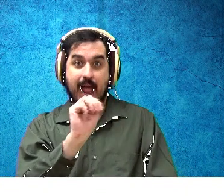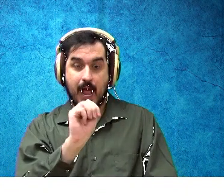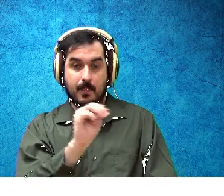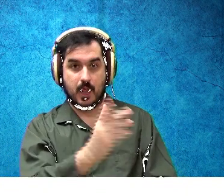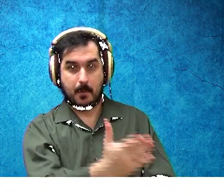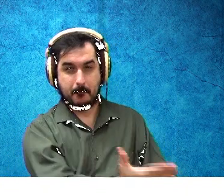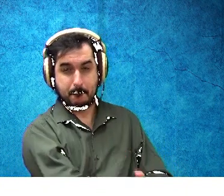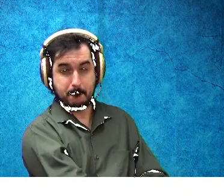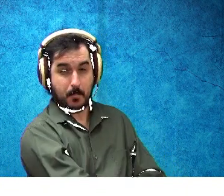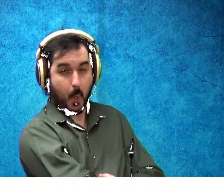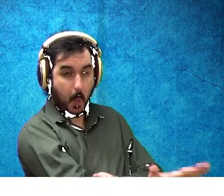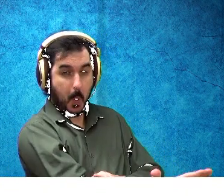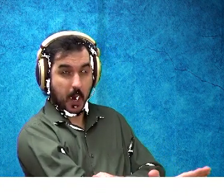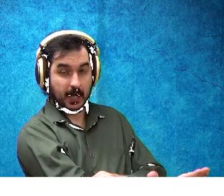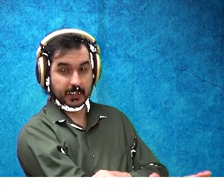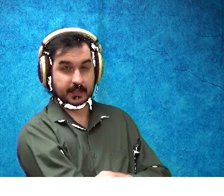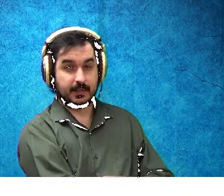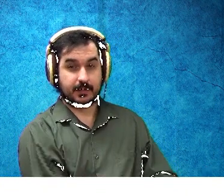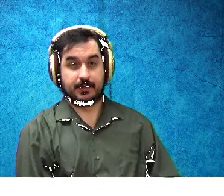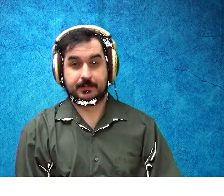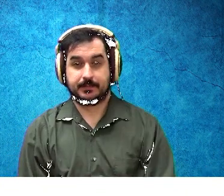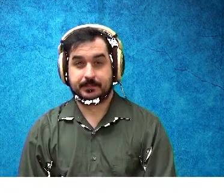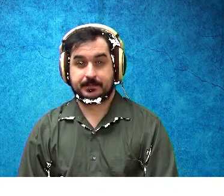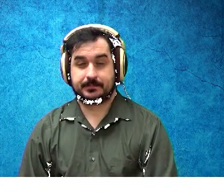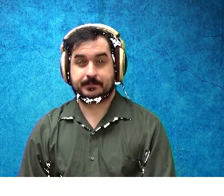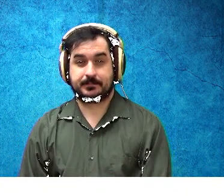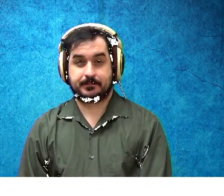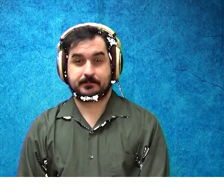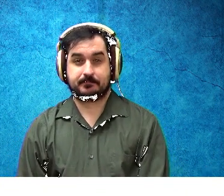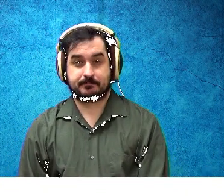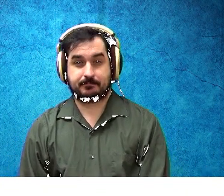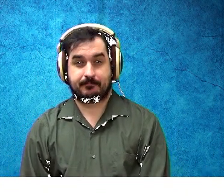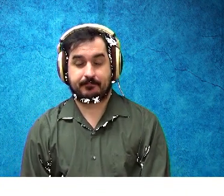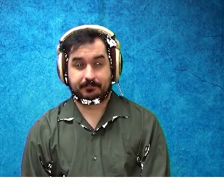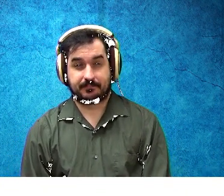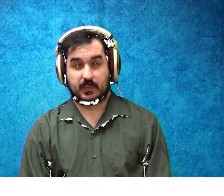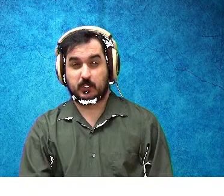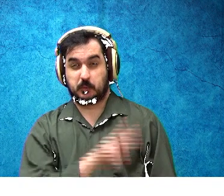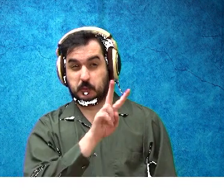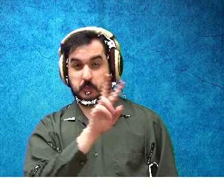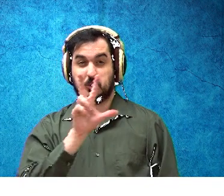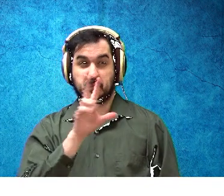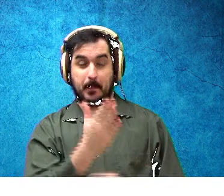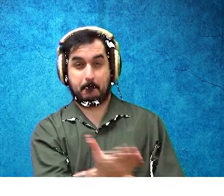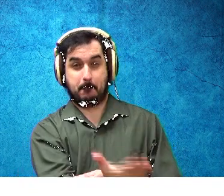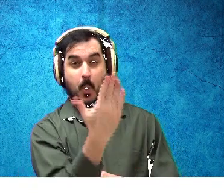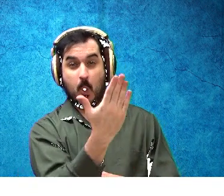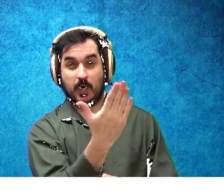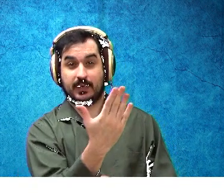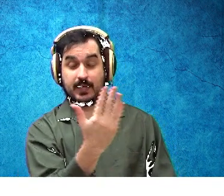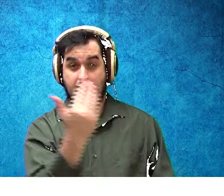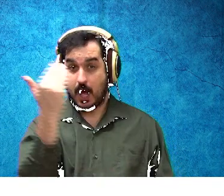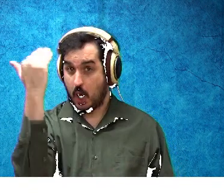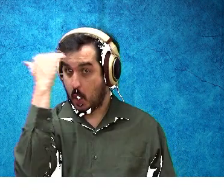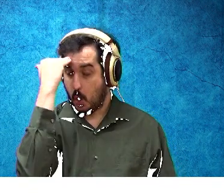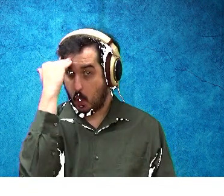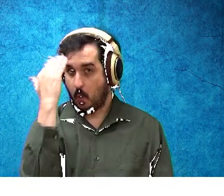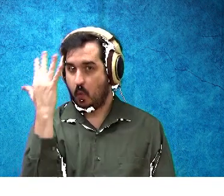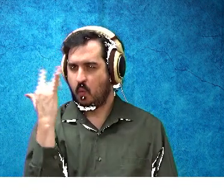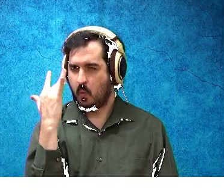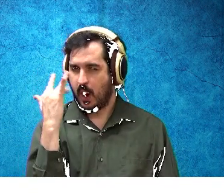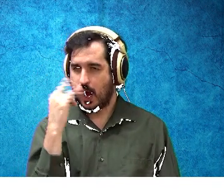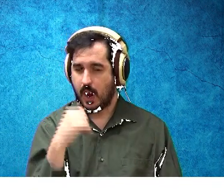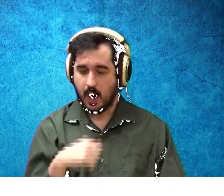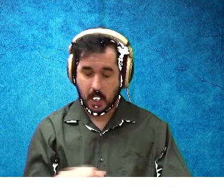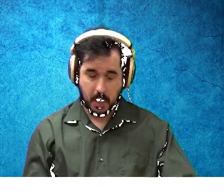a.m. in the morning. Okay? So it's 2 or 3 in the morning. And I know this. Why? Because he looked at